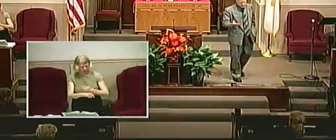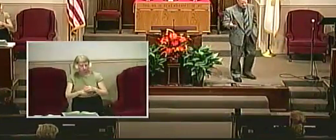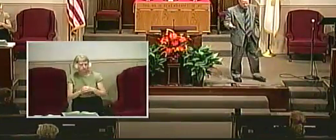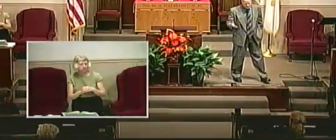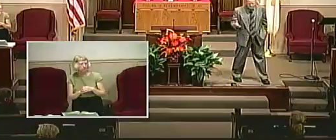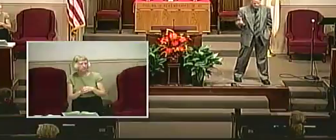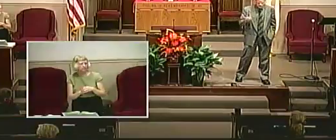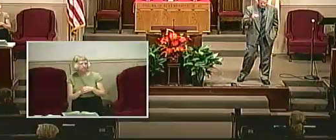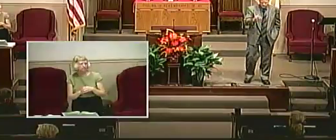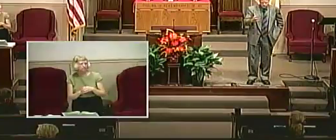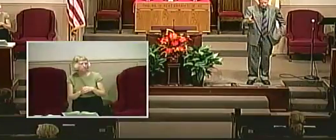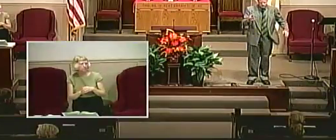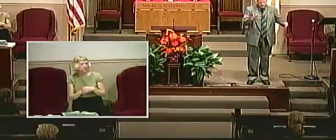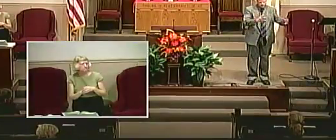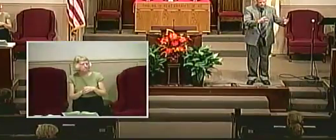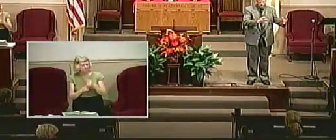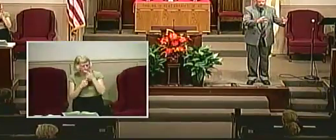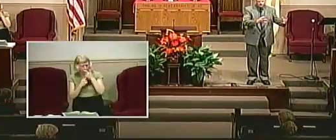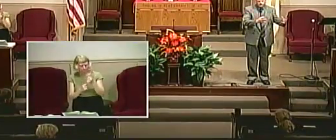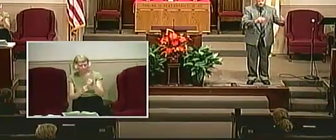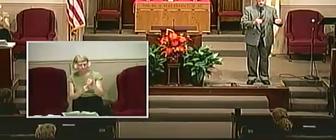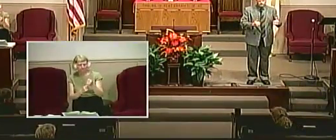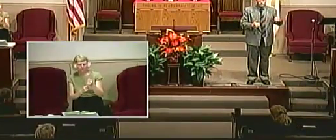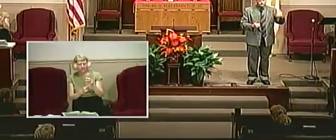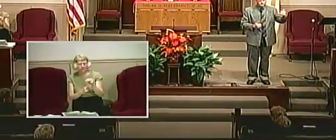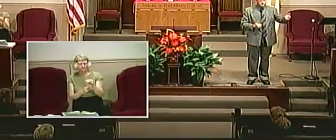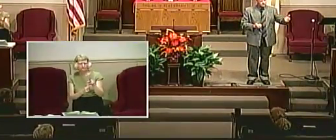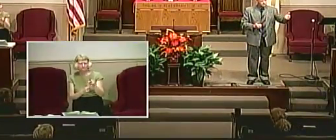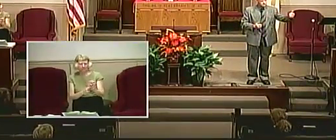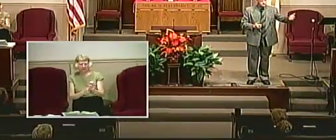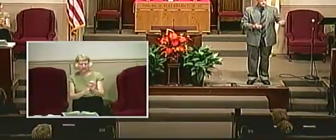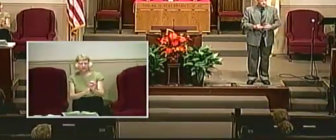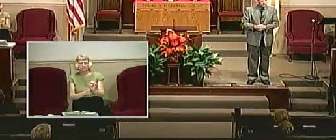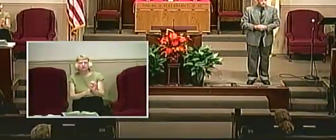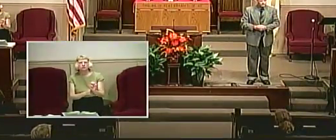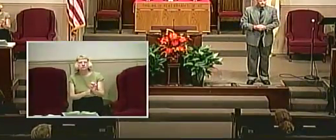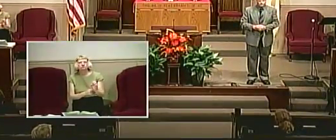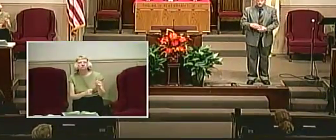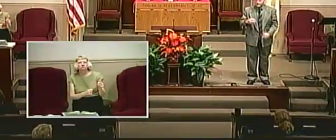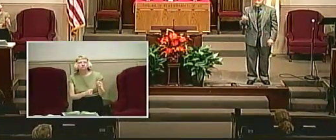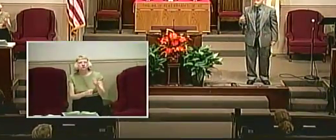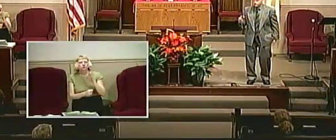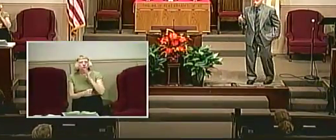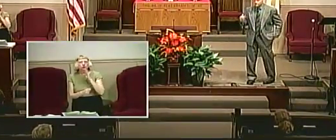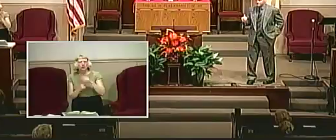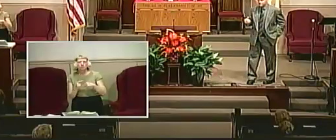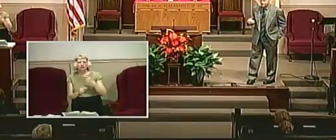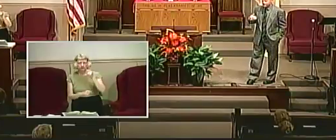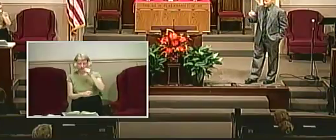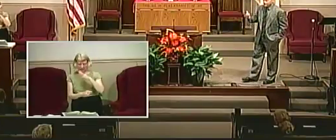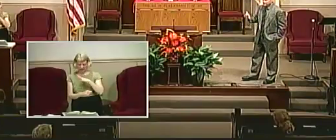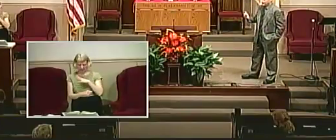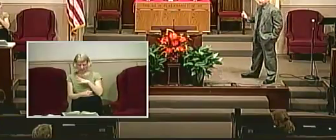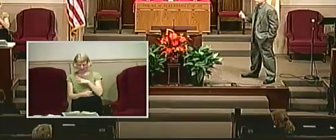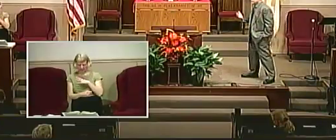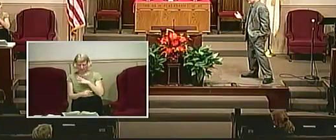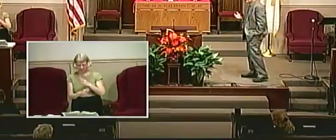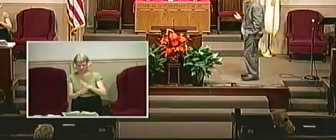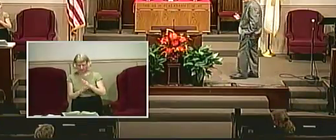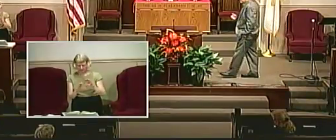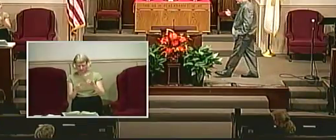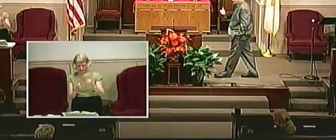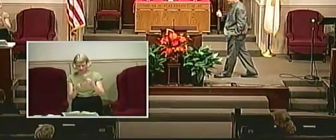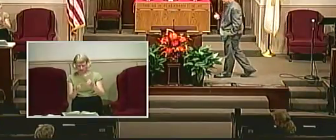And, you know, just interesting how Mike, even as he was talking about the guys in Fullington and